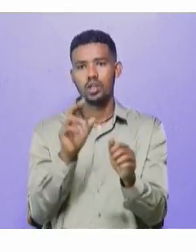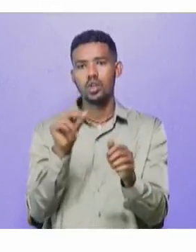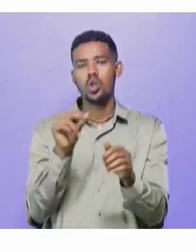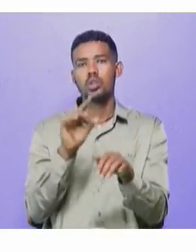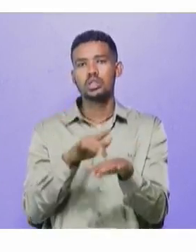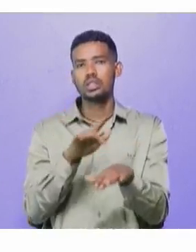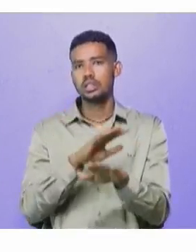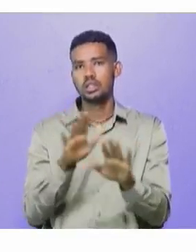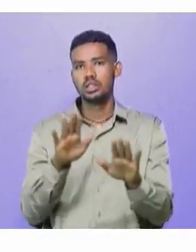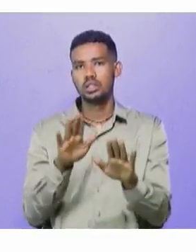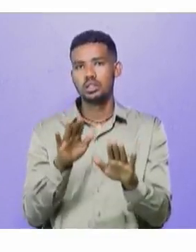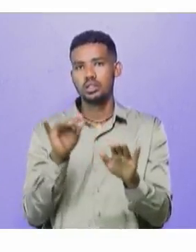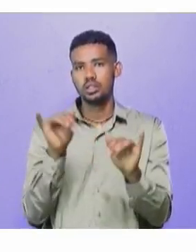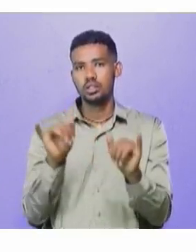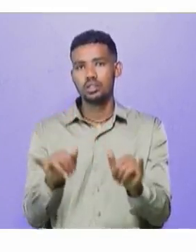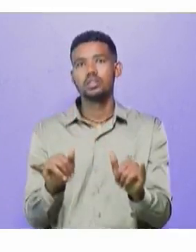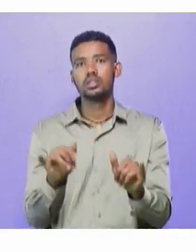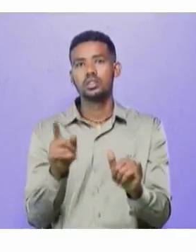Sheep